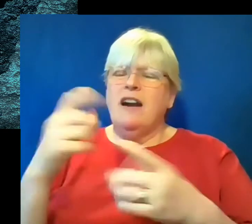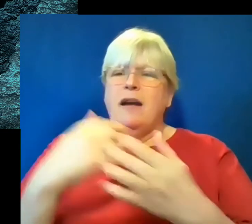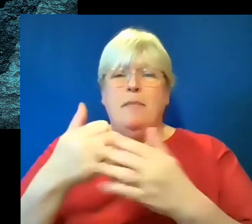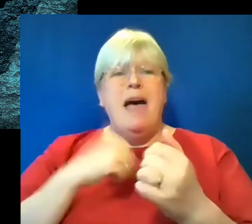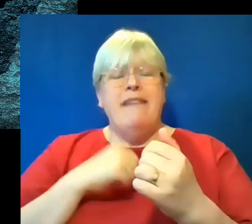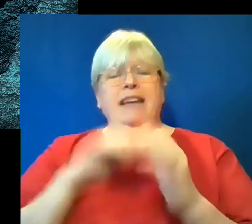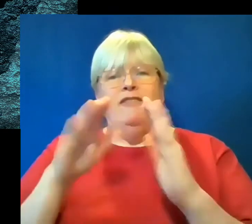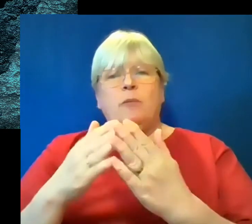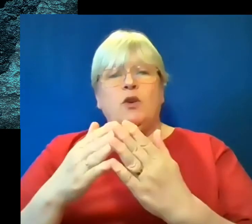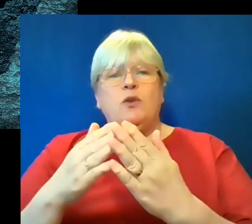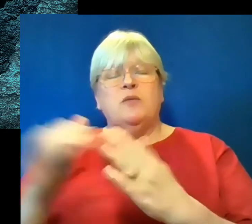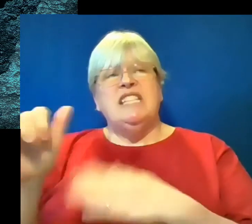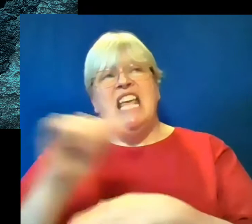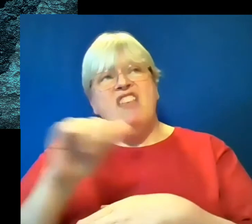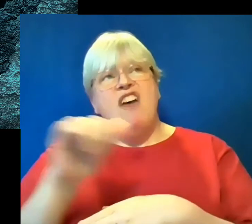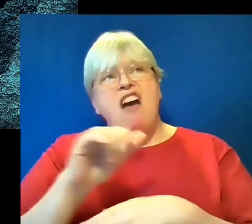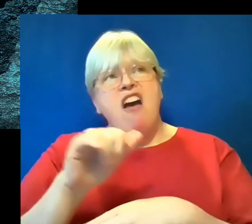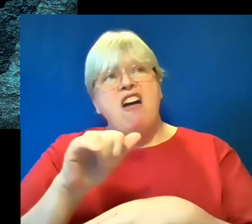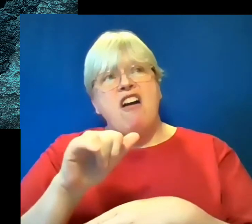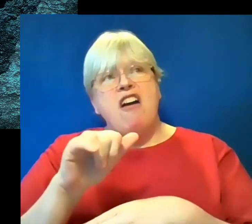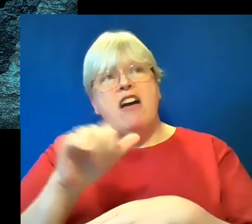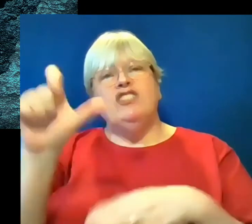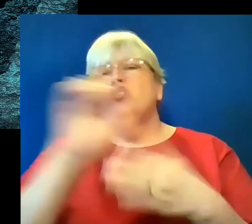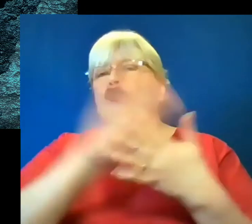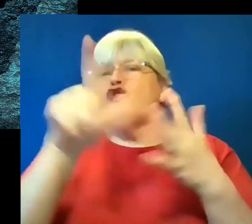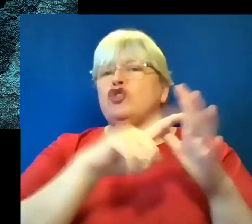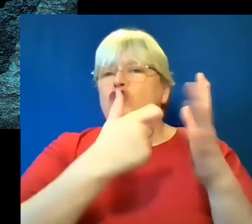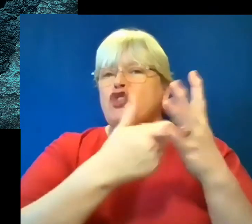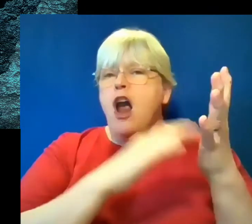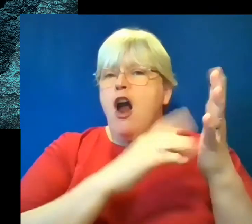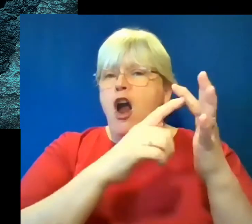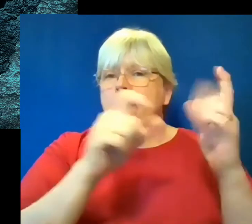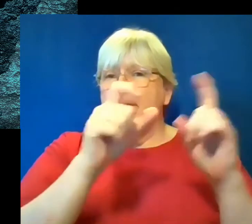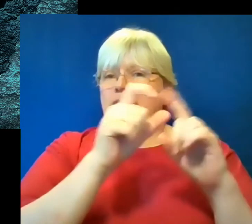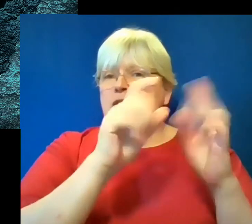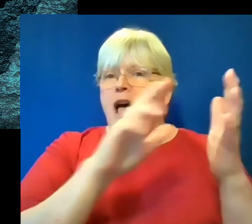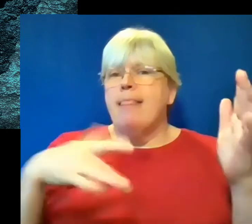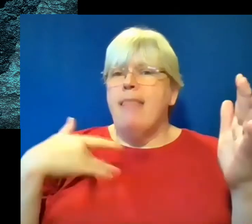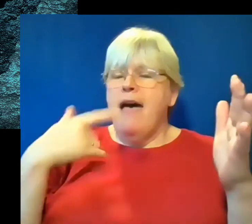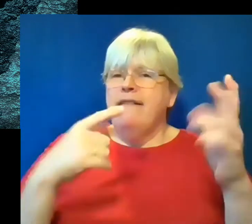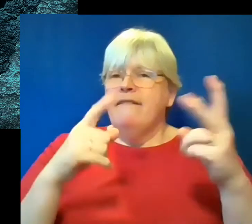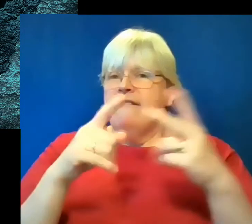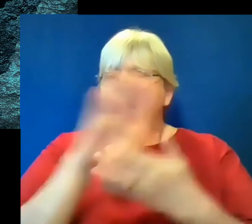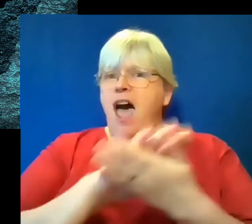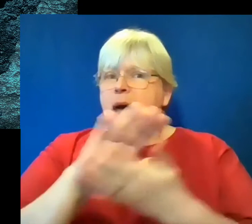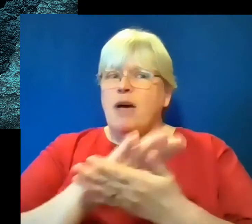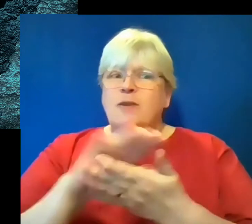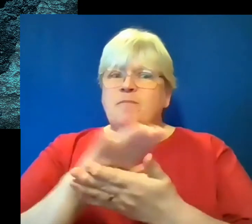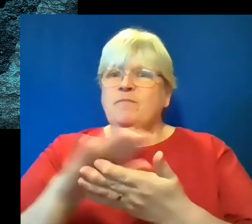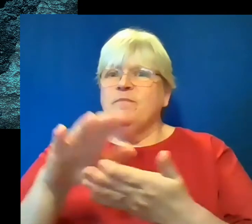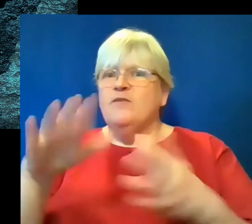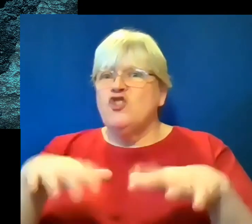hers was it was called Charmed Life, about some children in a castle with magic fighting an evil